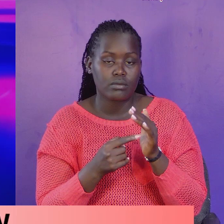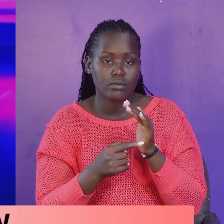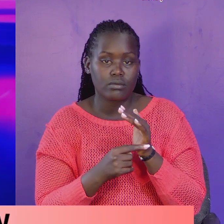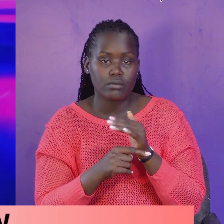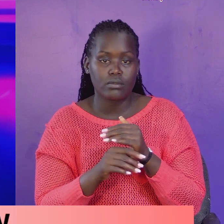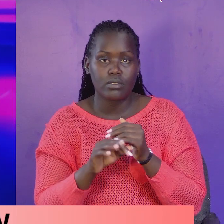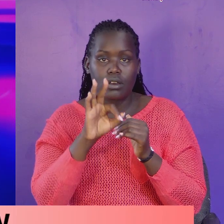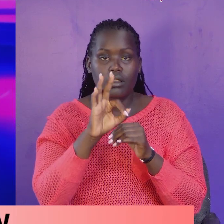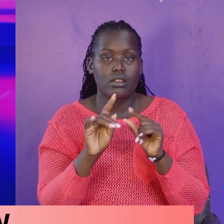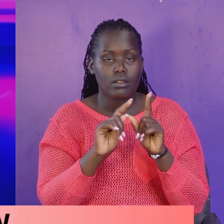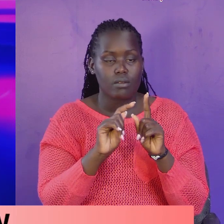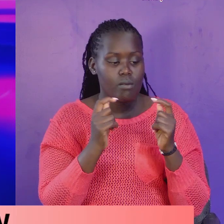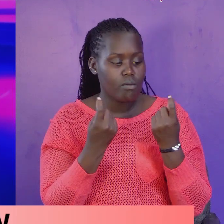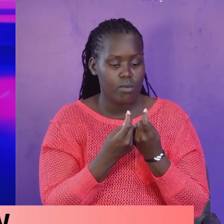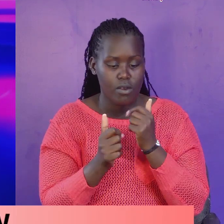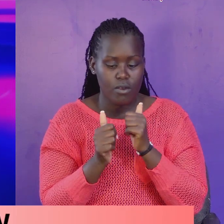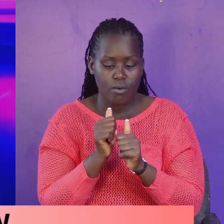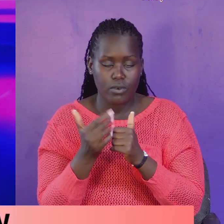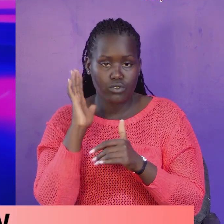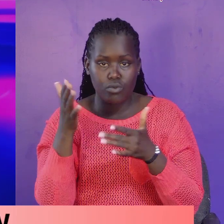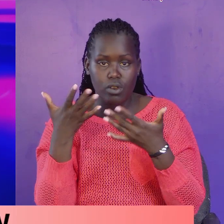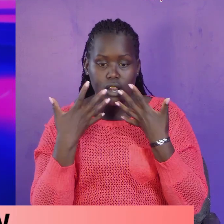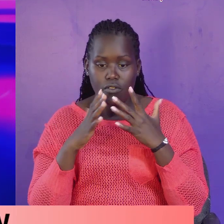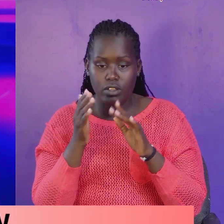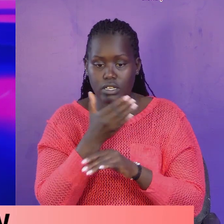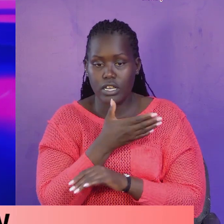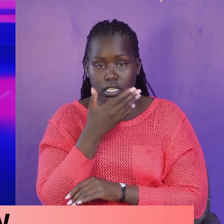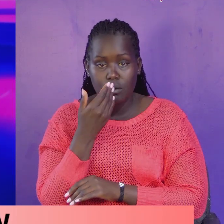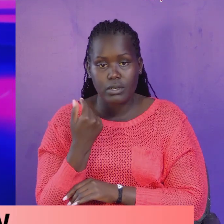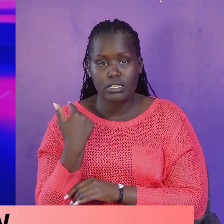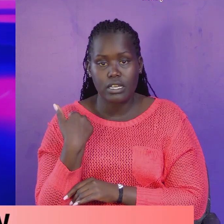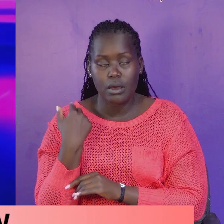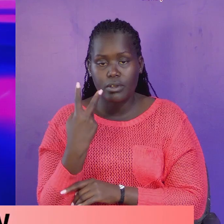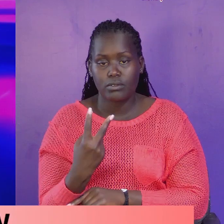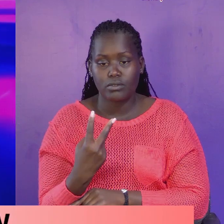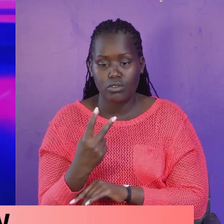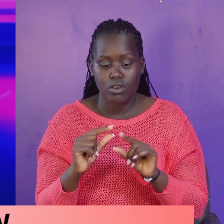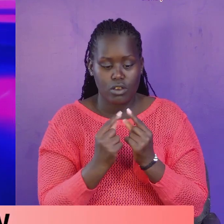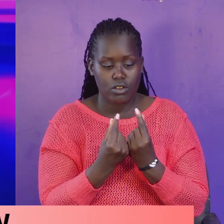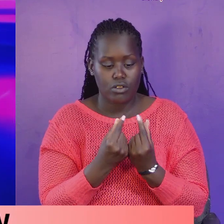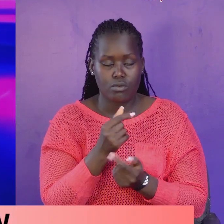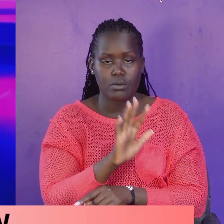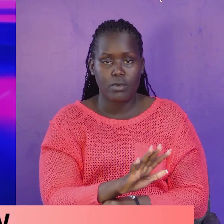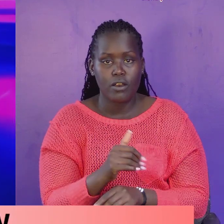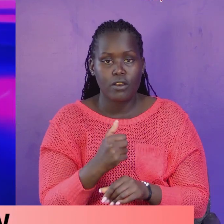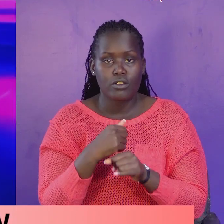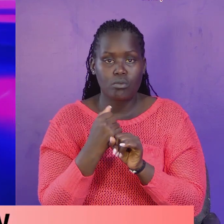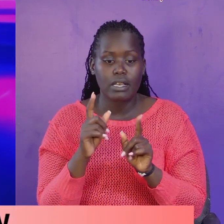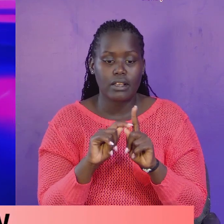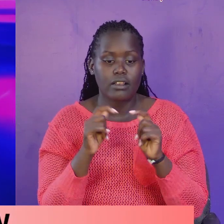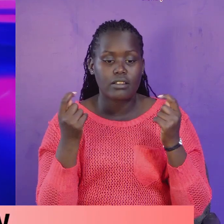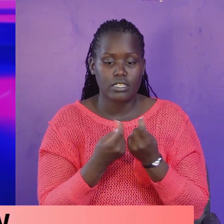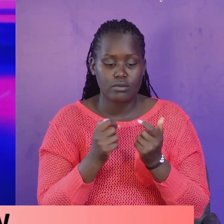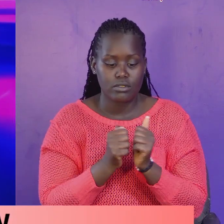3 teams which will finish as the best number 2s in their groups to make those teams